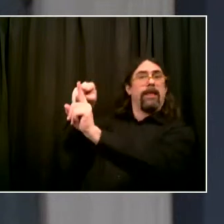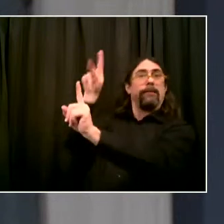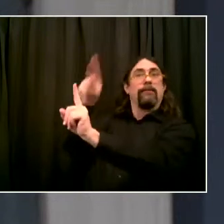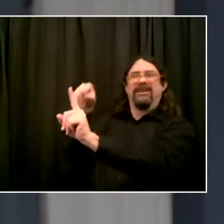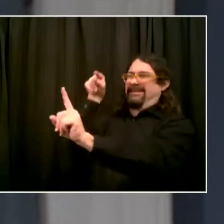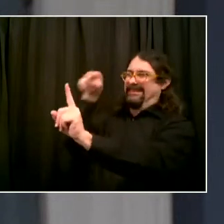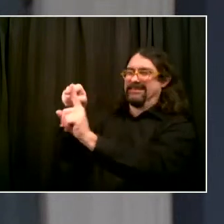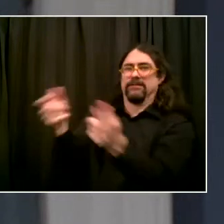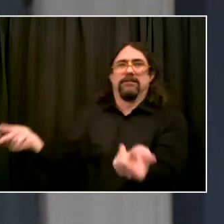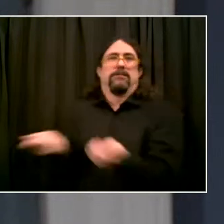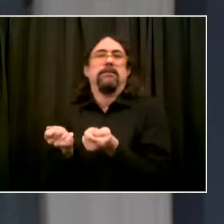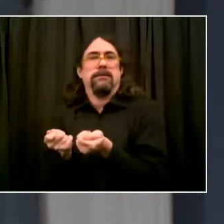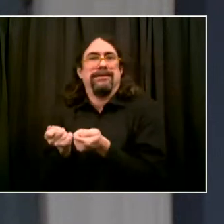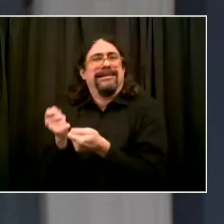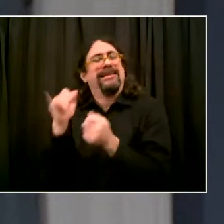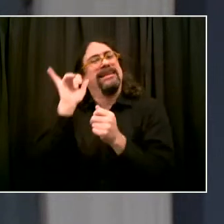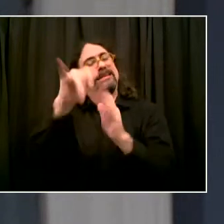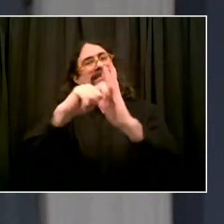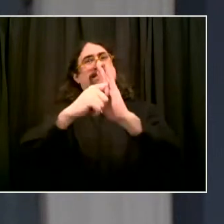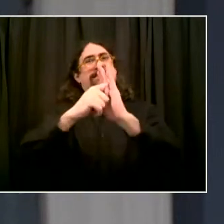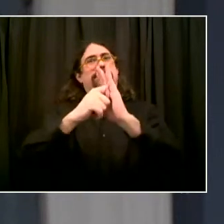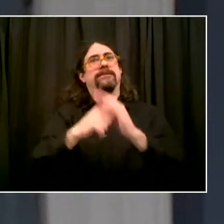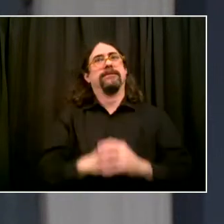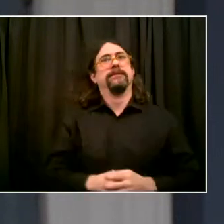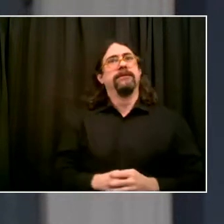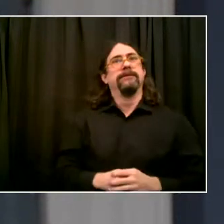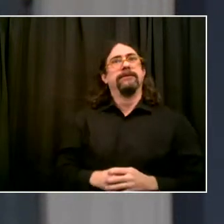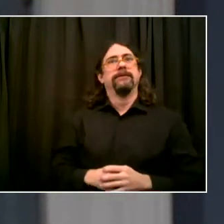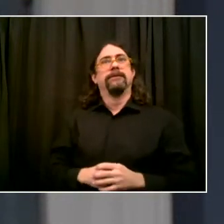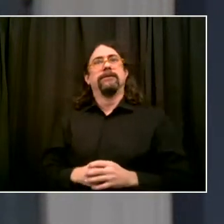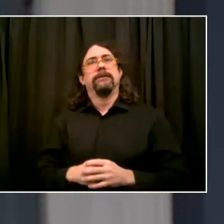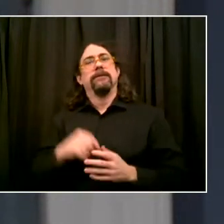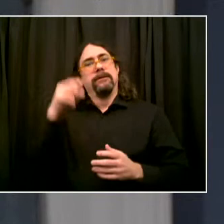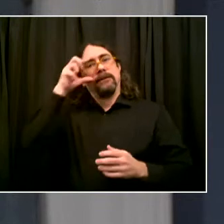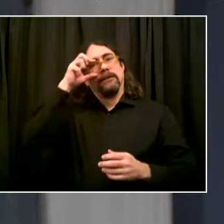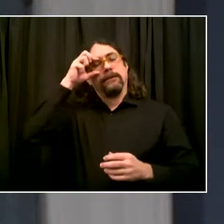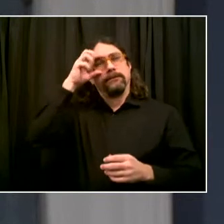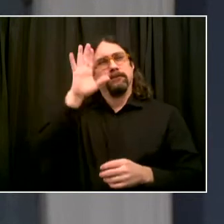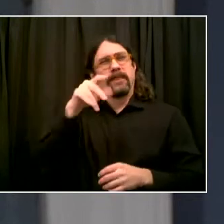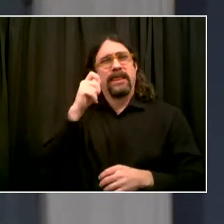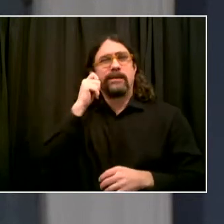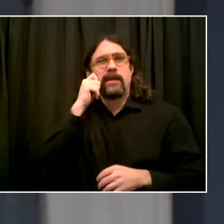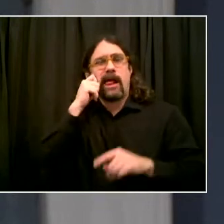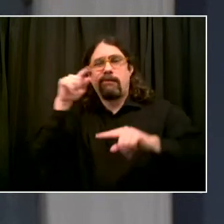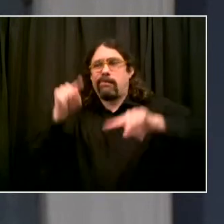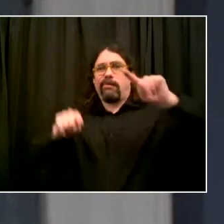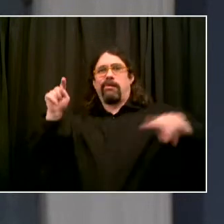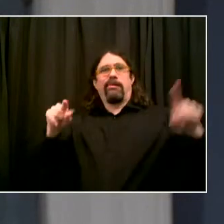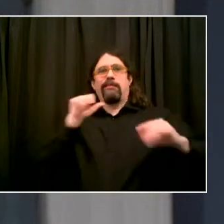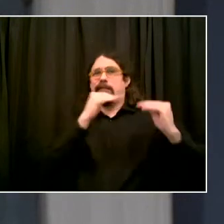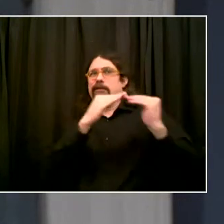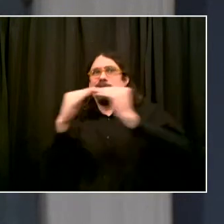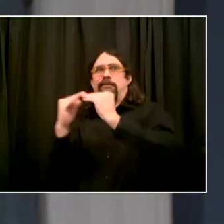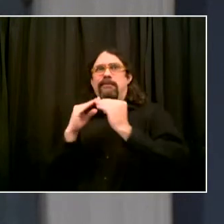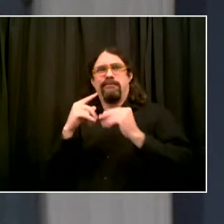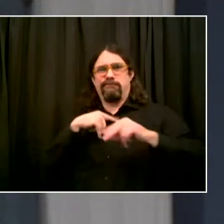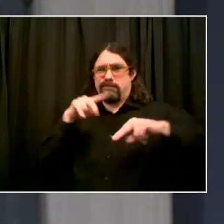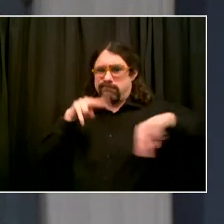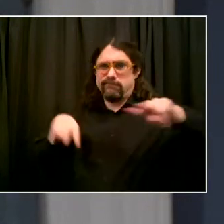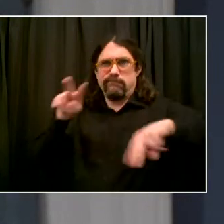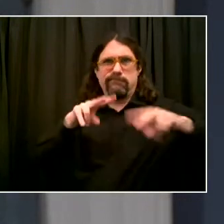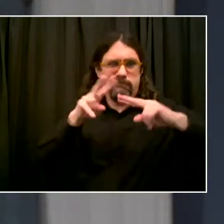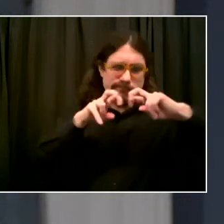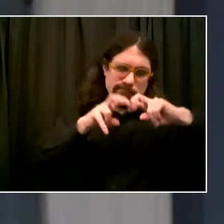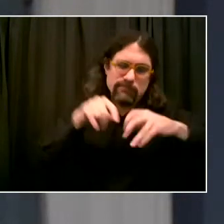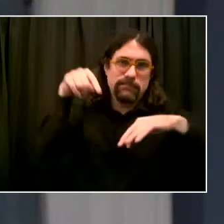equitable recovery, and that these hard-hit communities get the help that they need. Now it's time to make sure that those